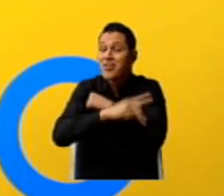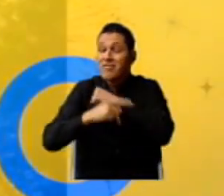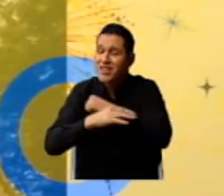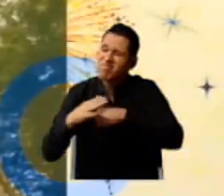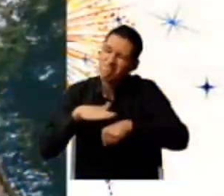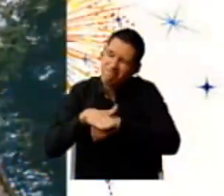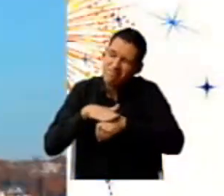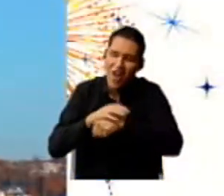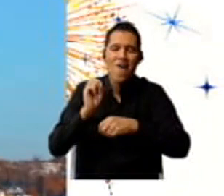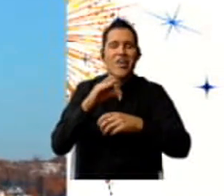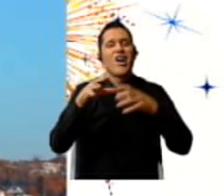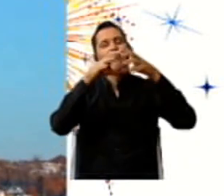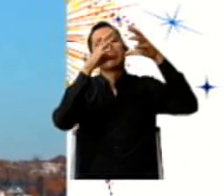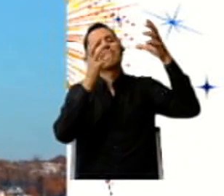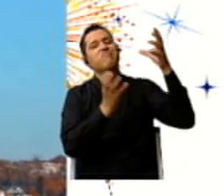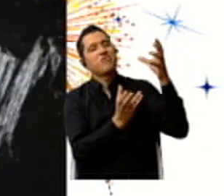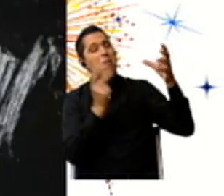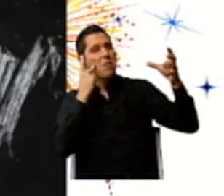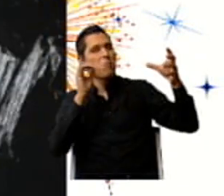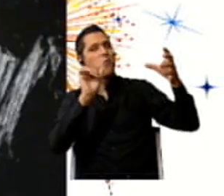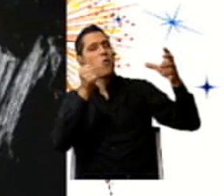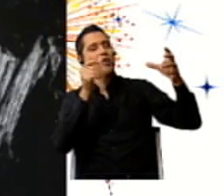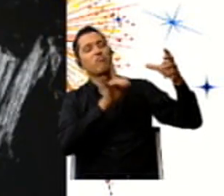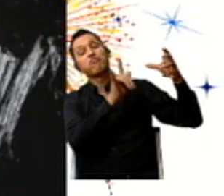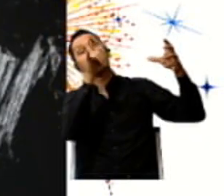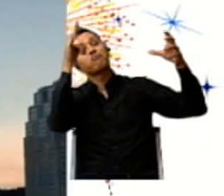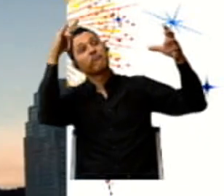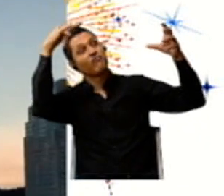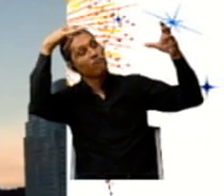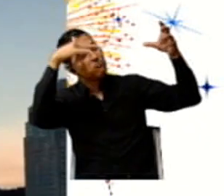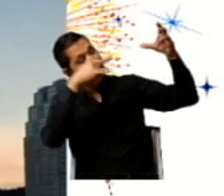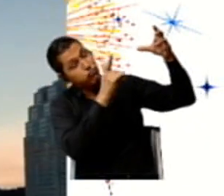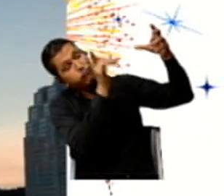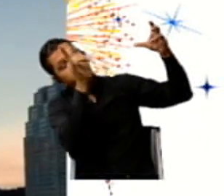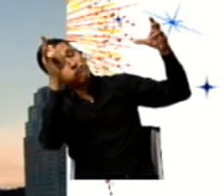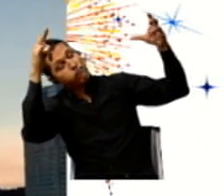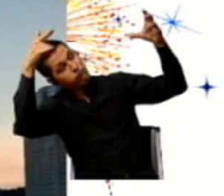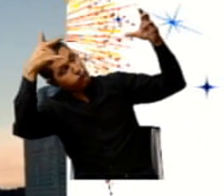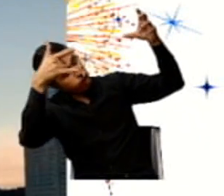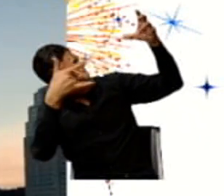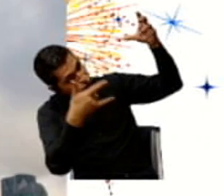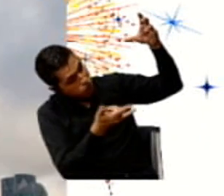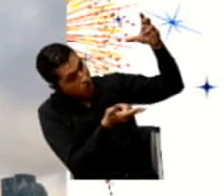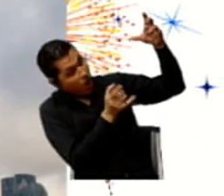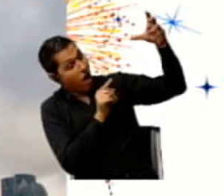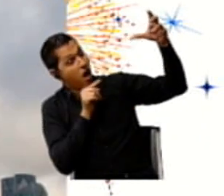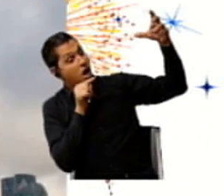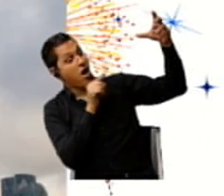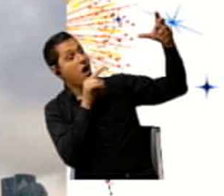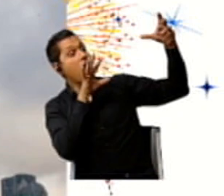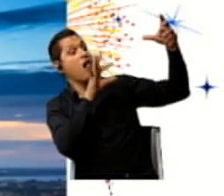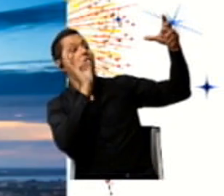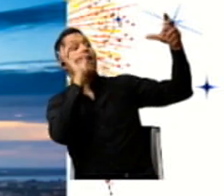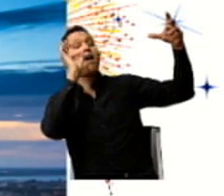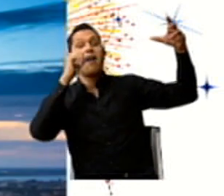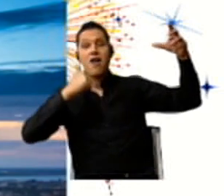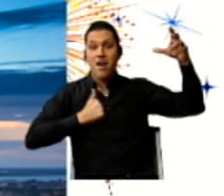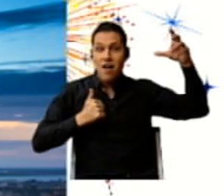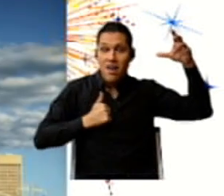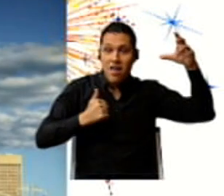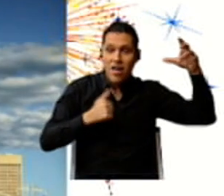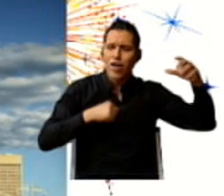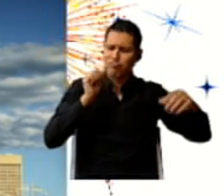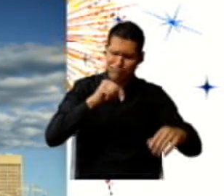Okay, let's see another country. Whoa, I love that one. That one is Canada. Yes, very